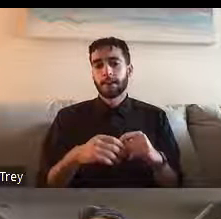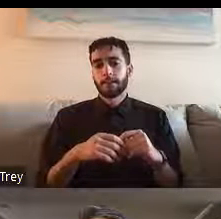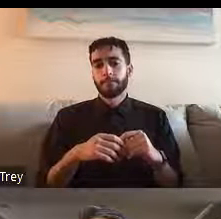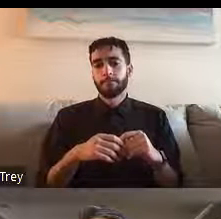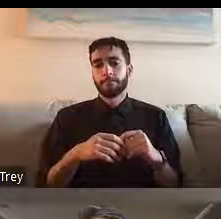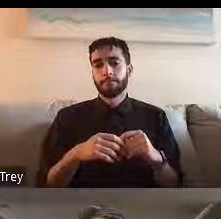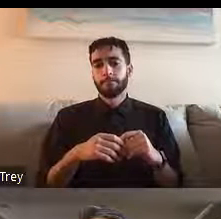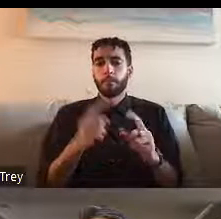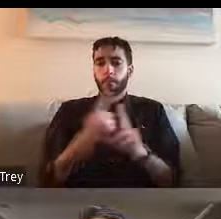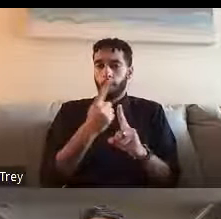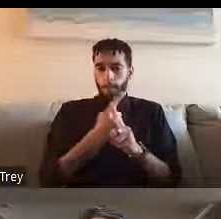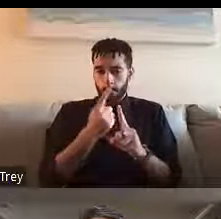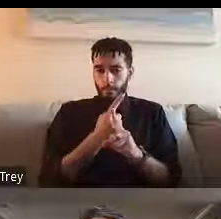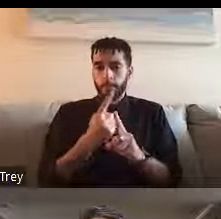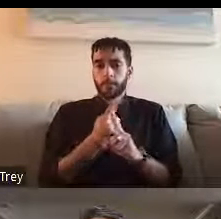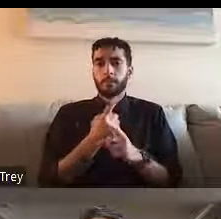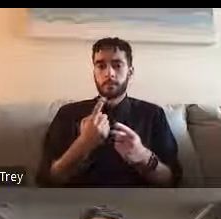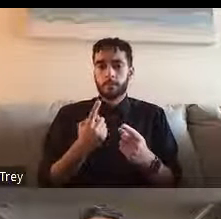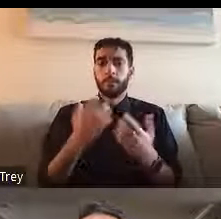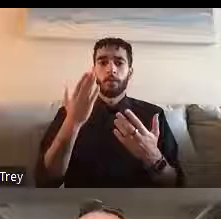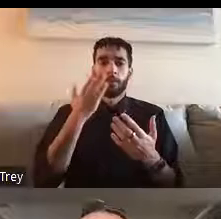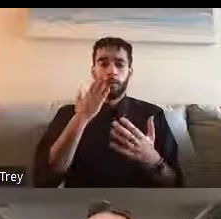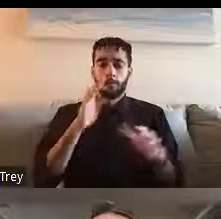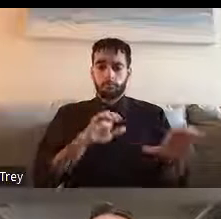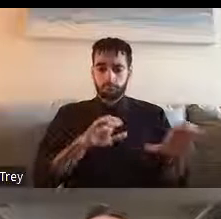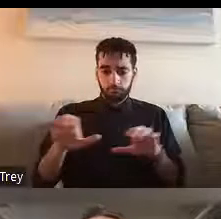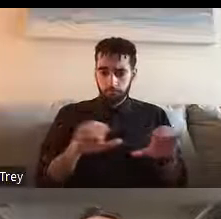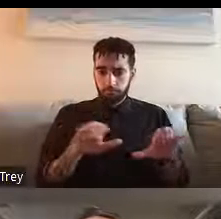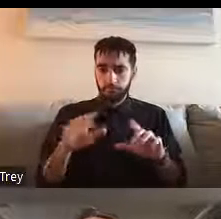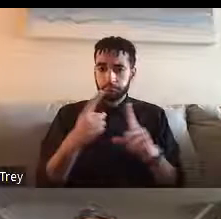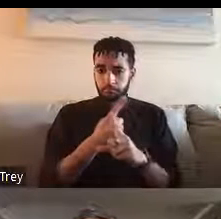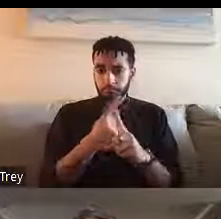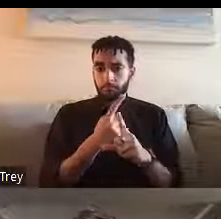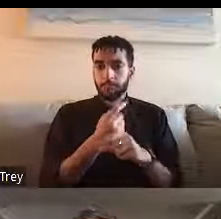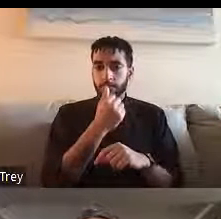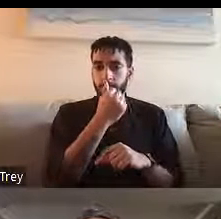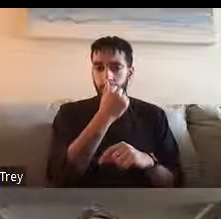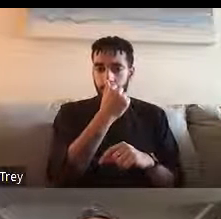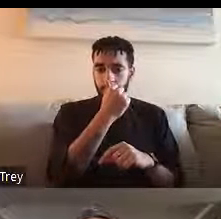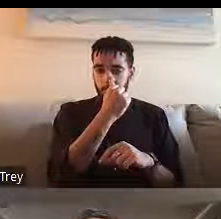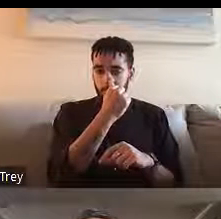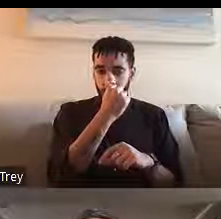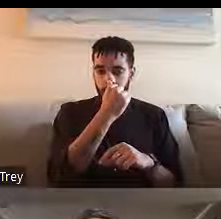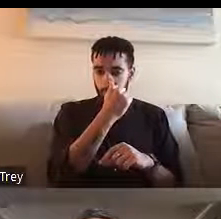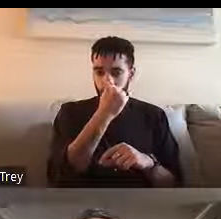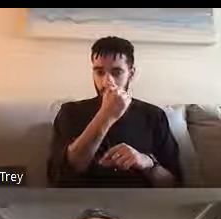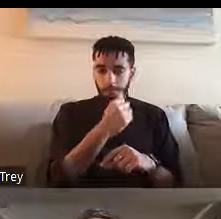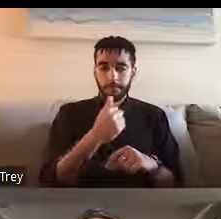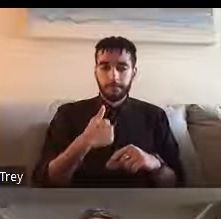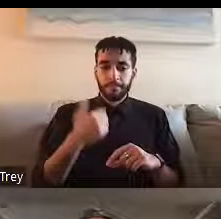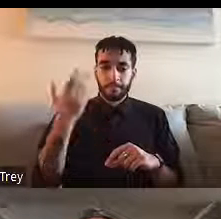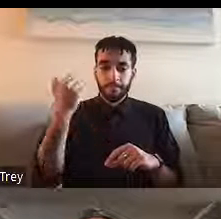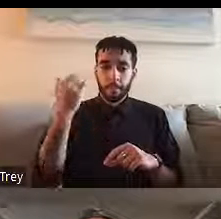work with the adult people, have a nurse, staff, and all they need. I was participate